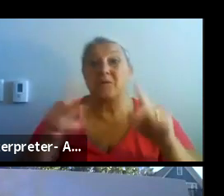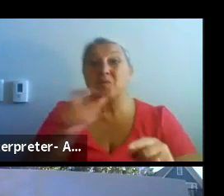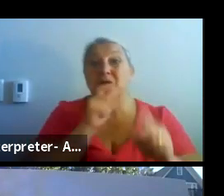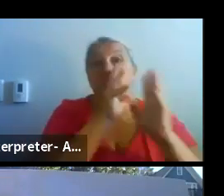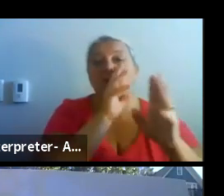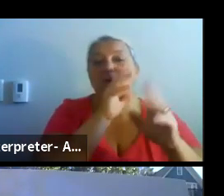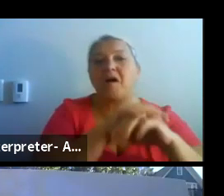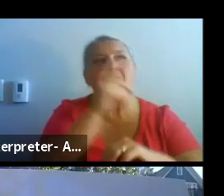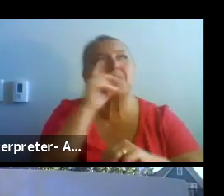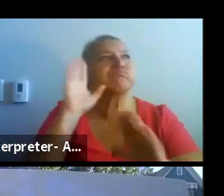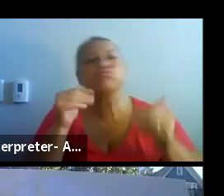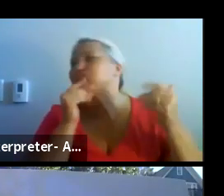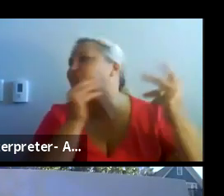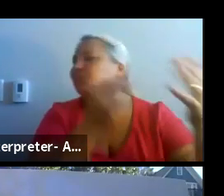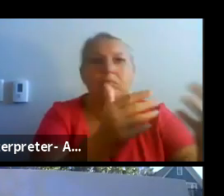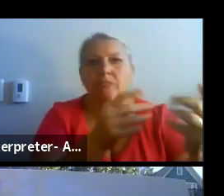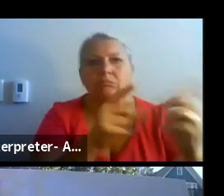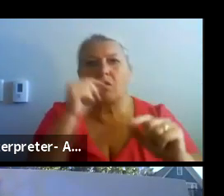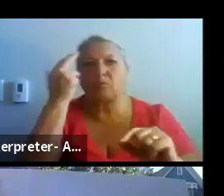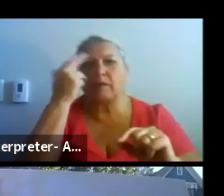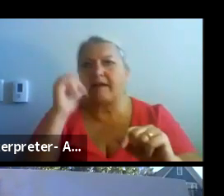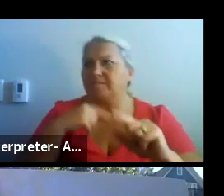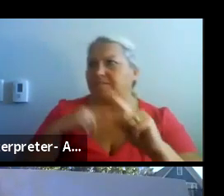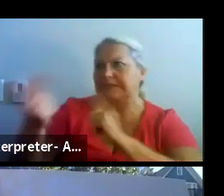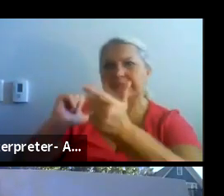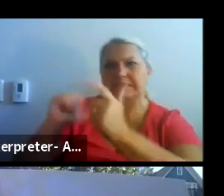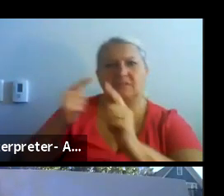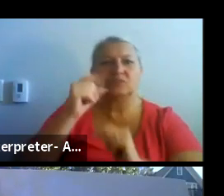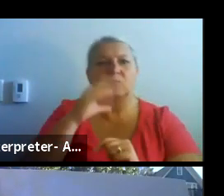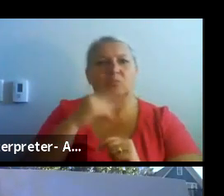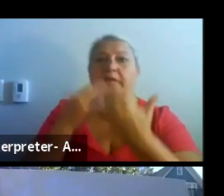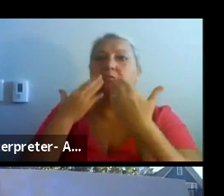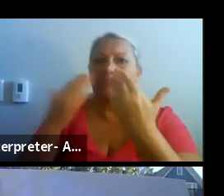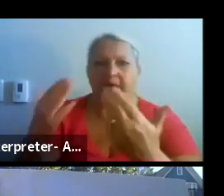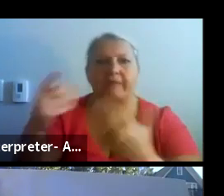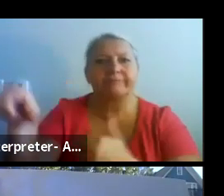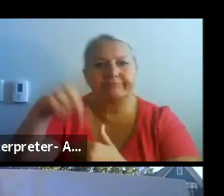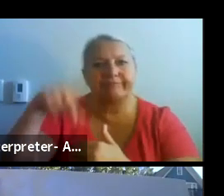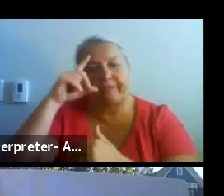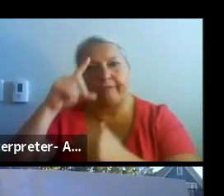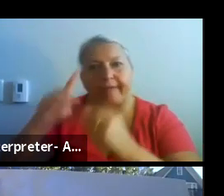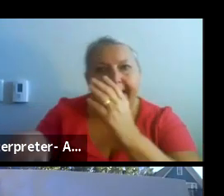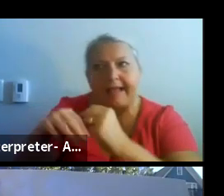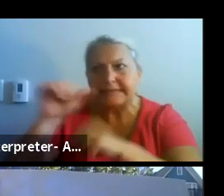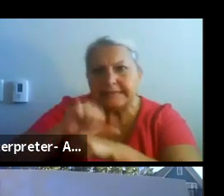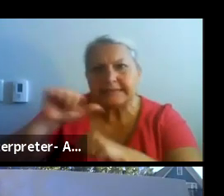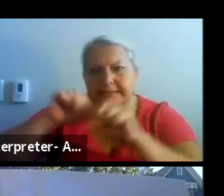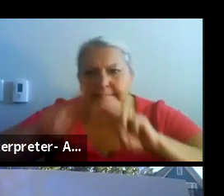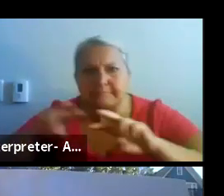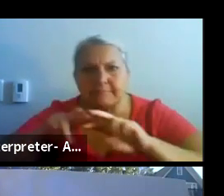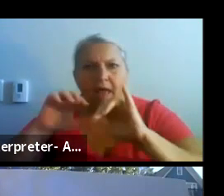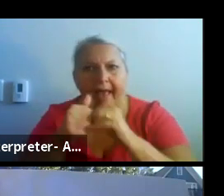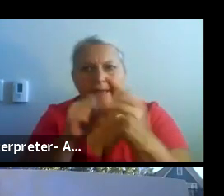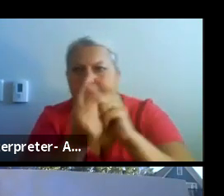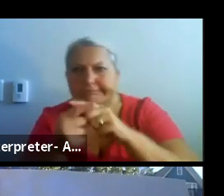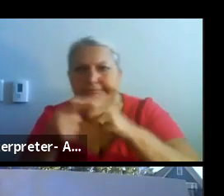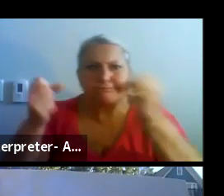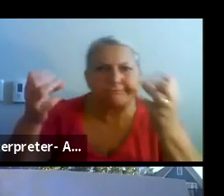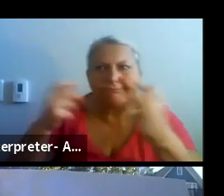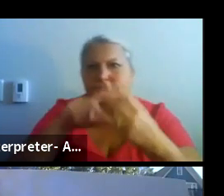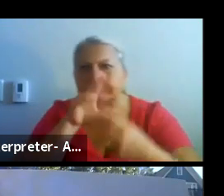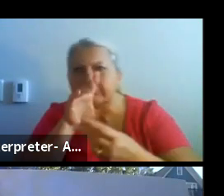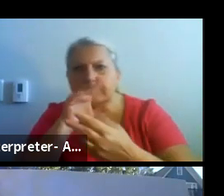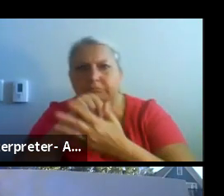for granted. So we thank you for that extra labor. ASL and CART are vital and indispensable access